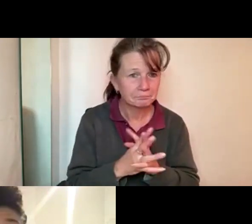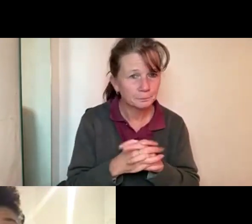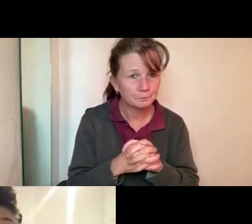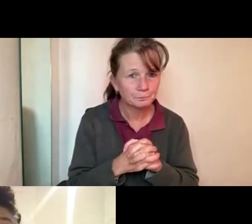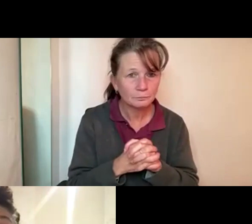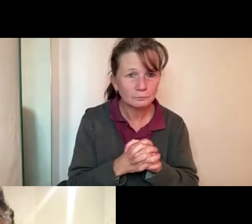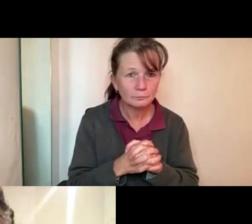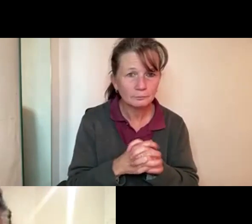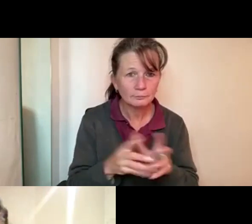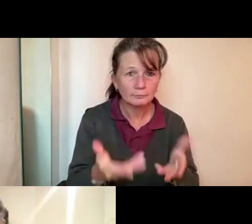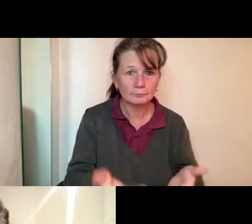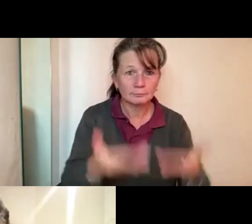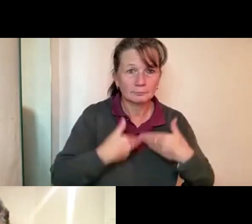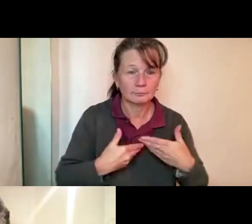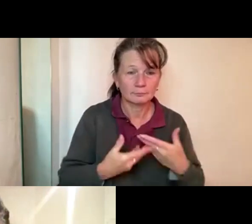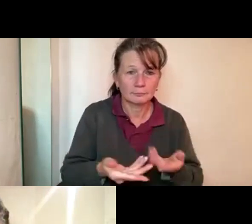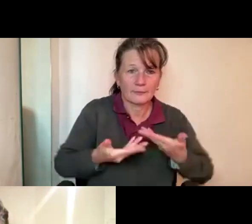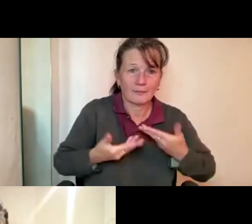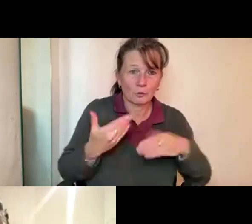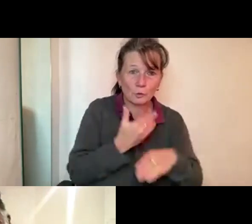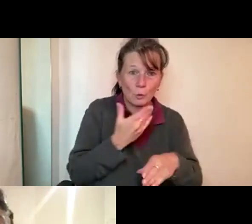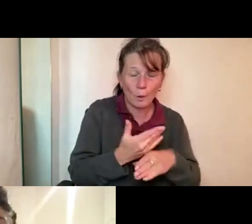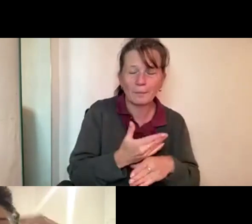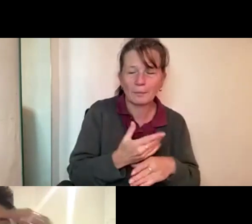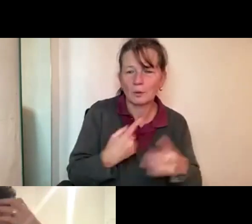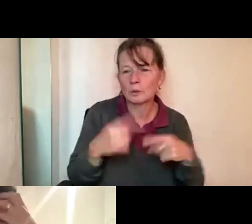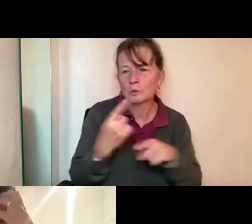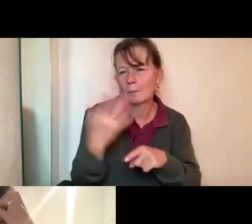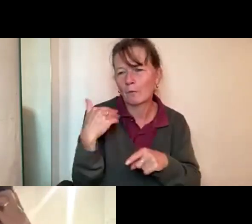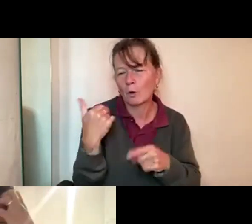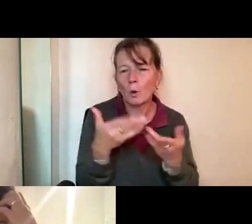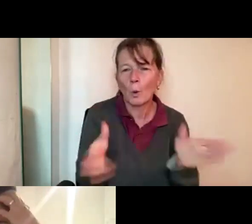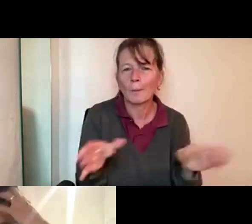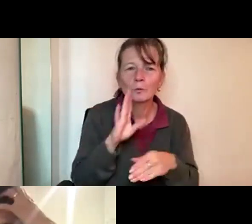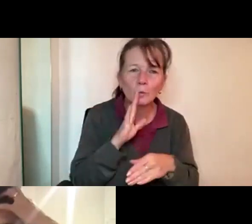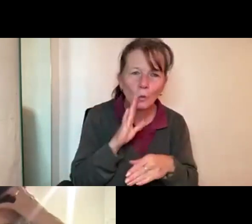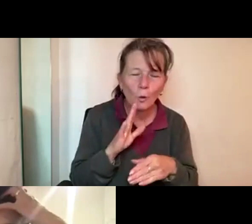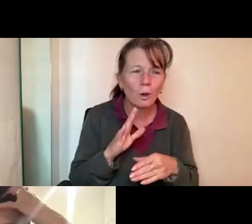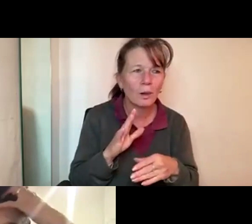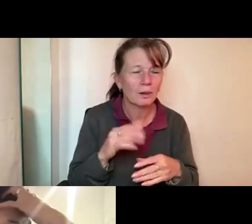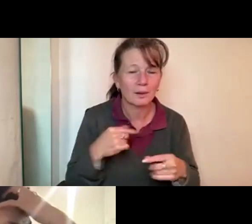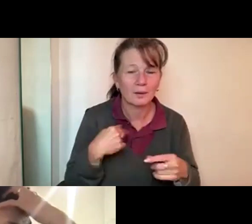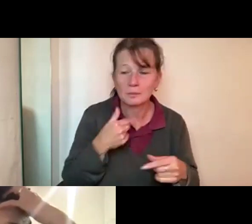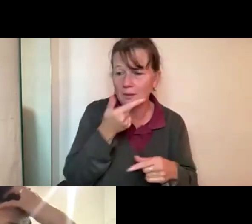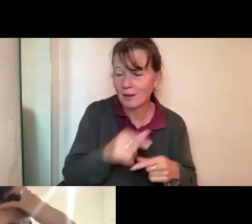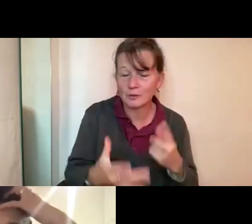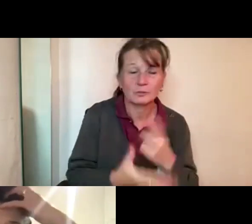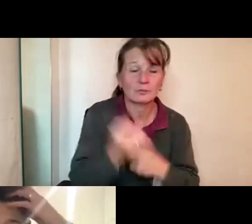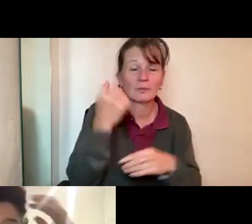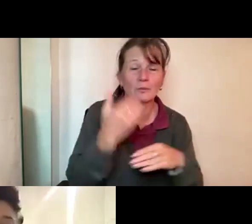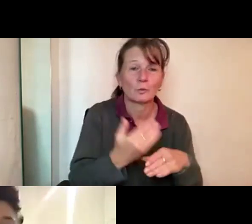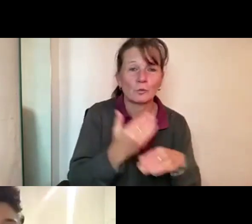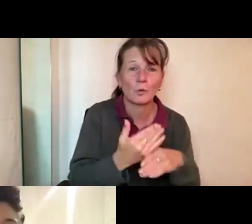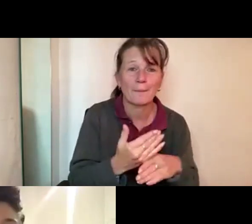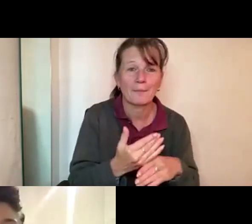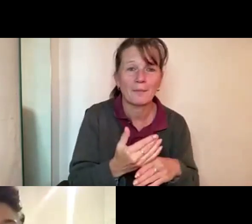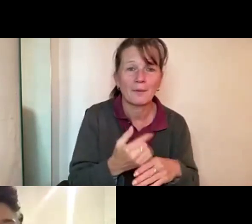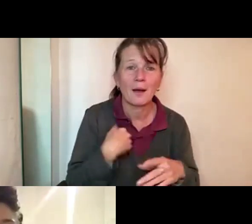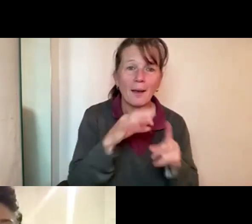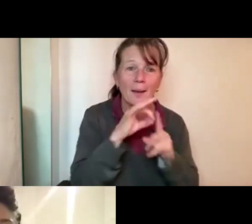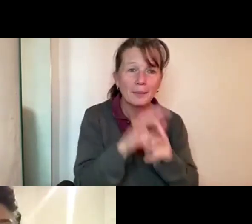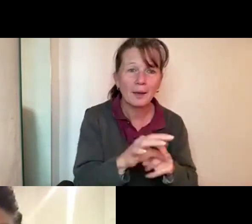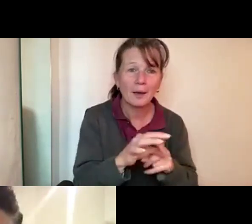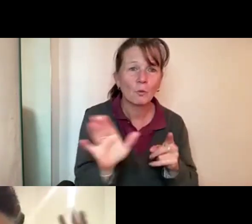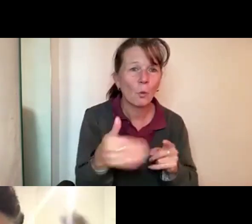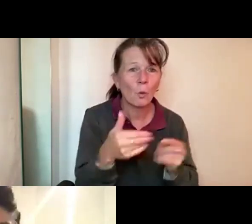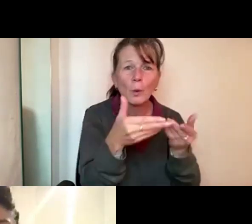get the job, which we talked a little bit about open call before. I'm going to repeat a little bit about open call. For me, I apply to all the open call